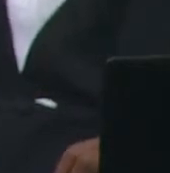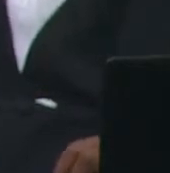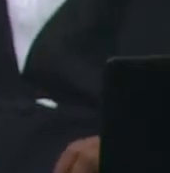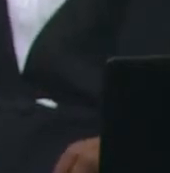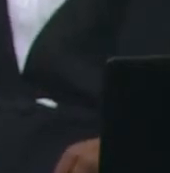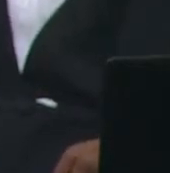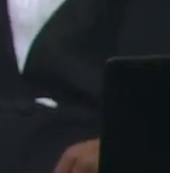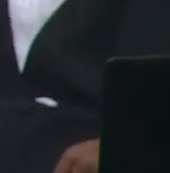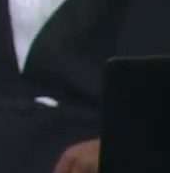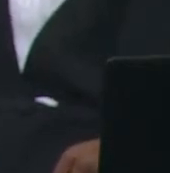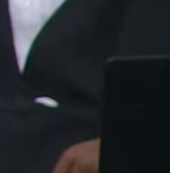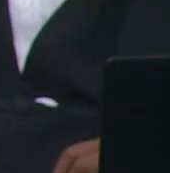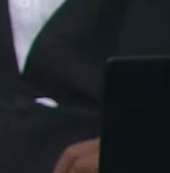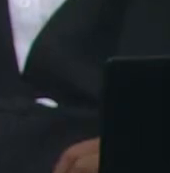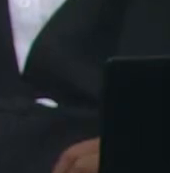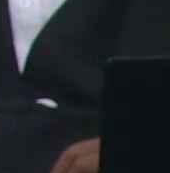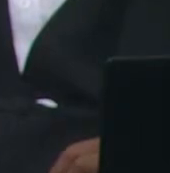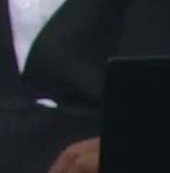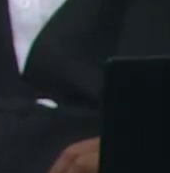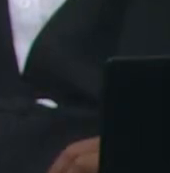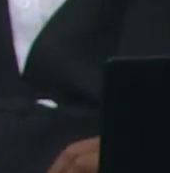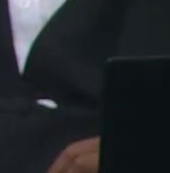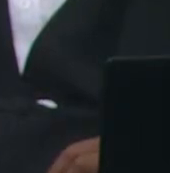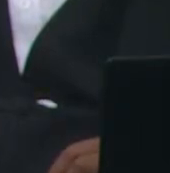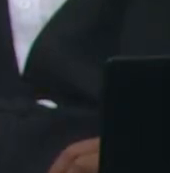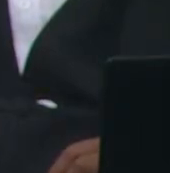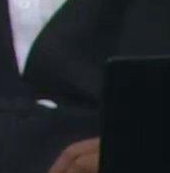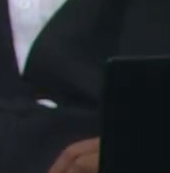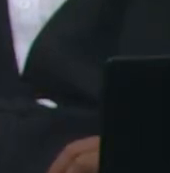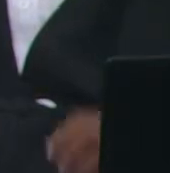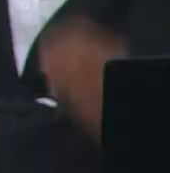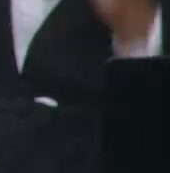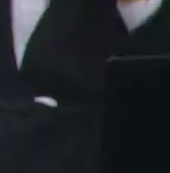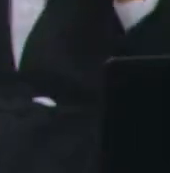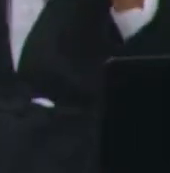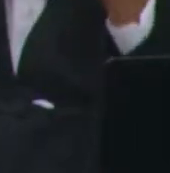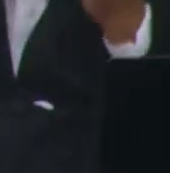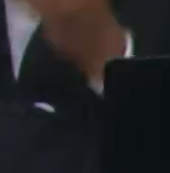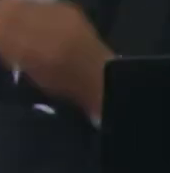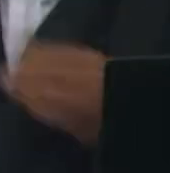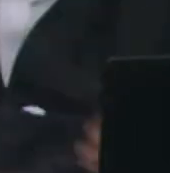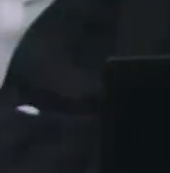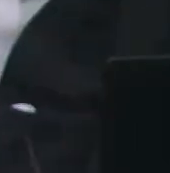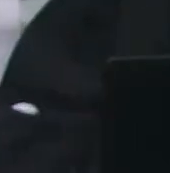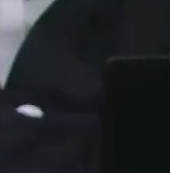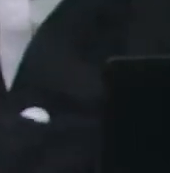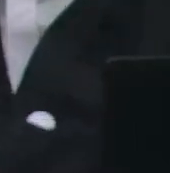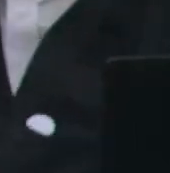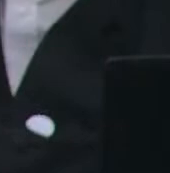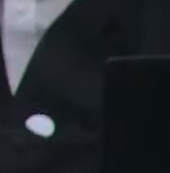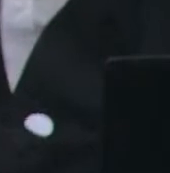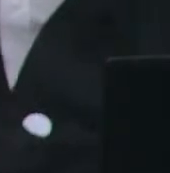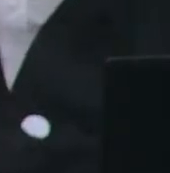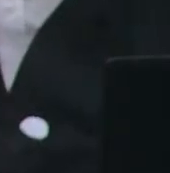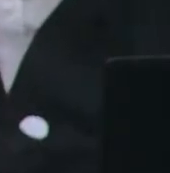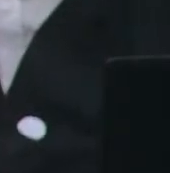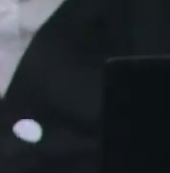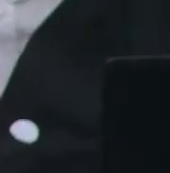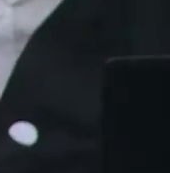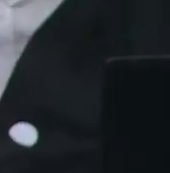like to do. So SA Connect is the answer to what the Honourable Member was raising. Thank you, Honourable Speaker.